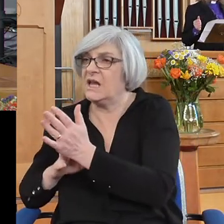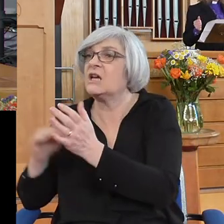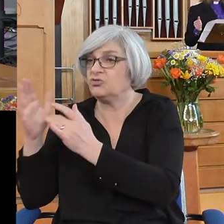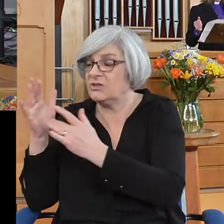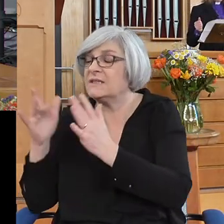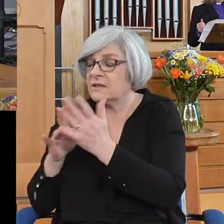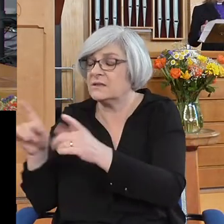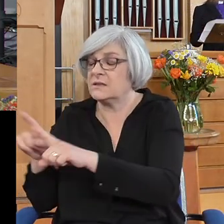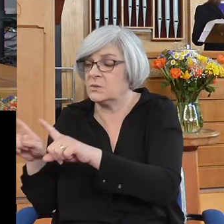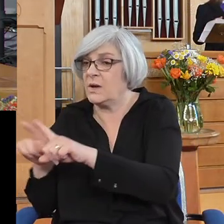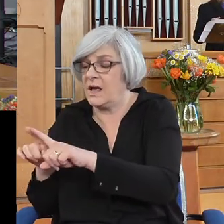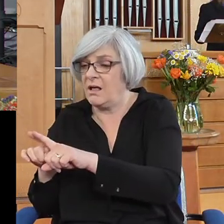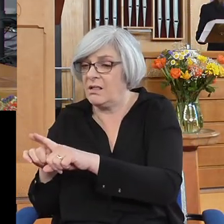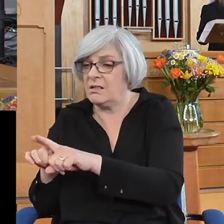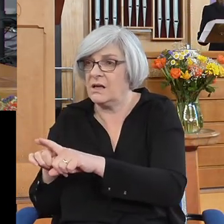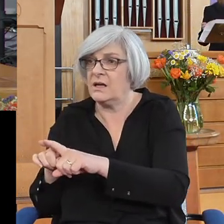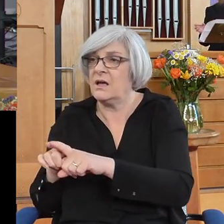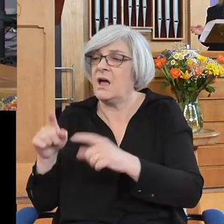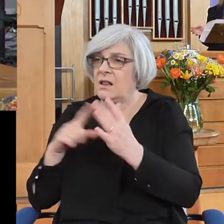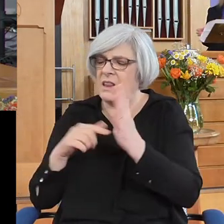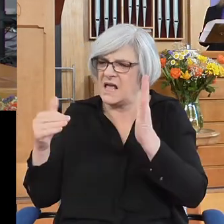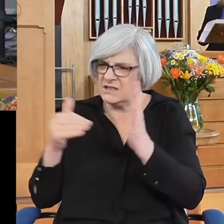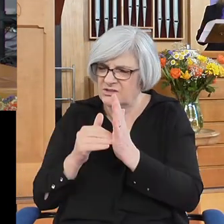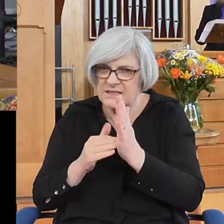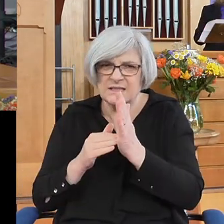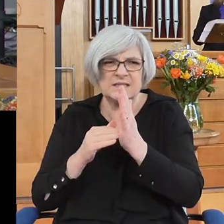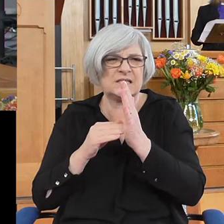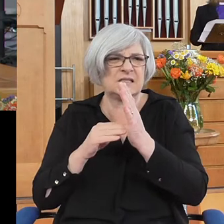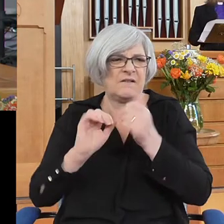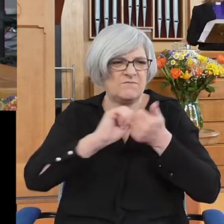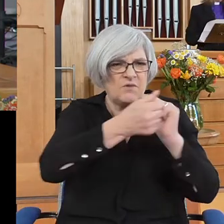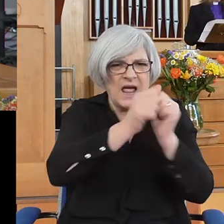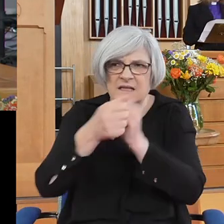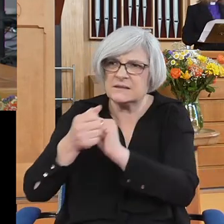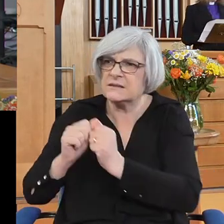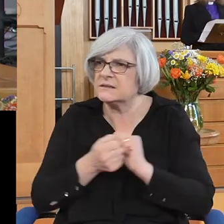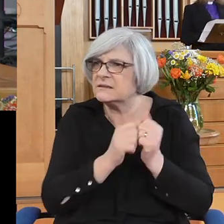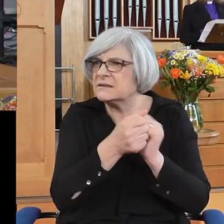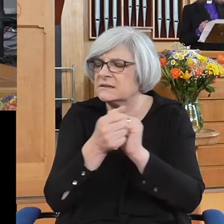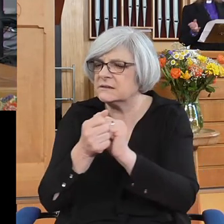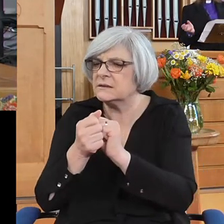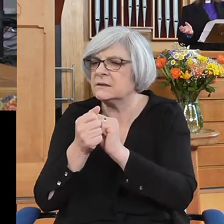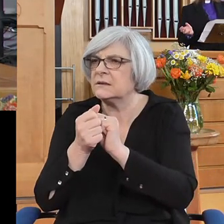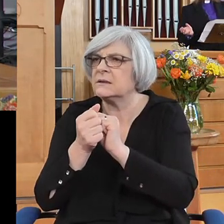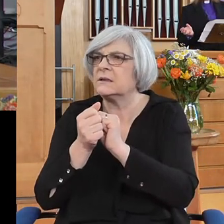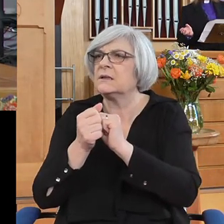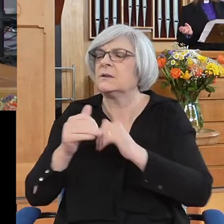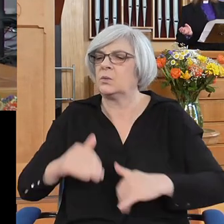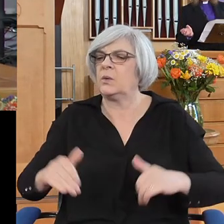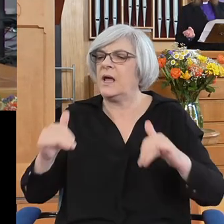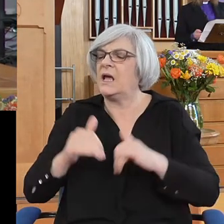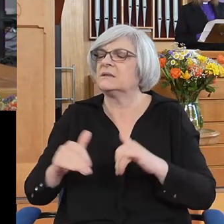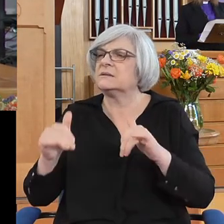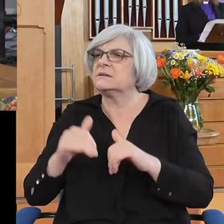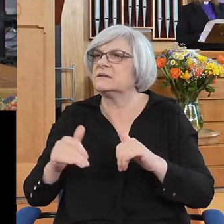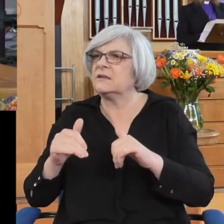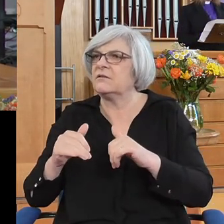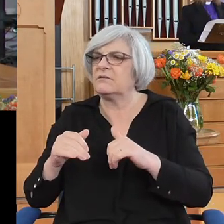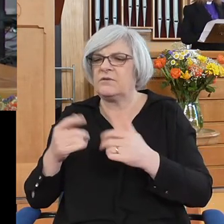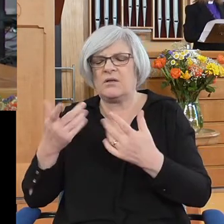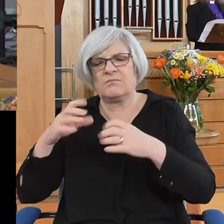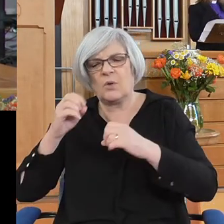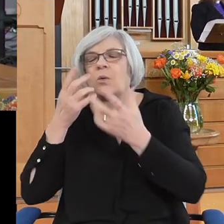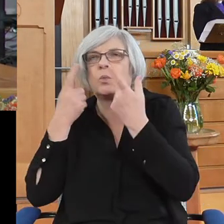Jesus and Lazarus's whole company of friends, we weep for that which is lost to